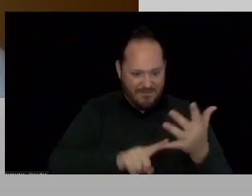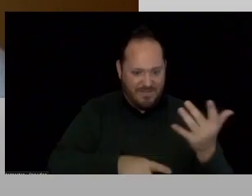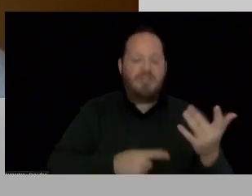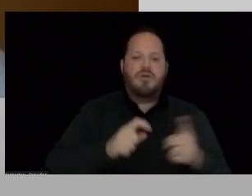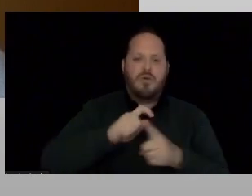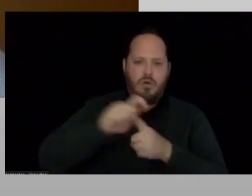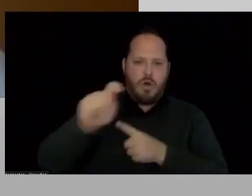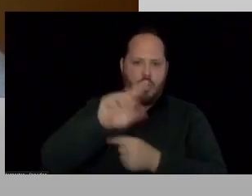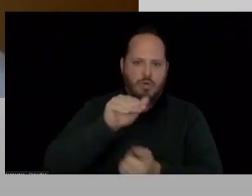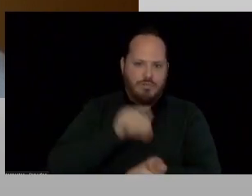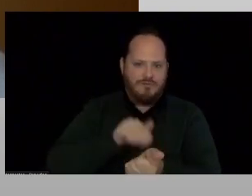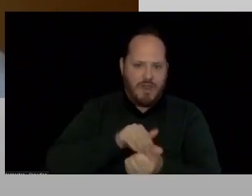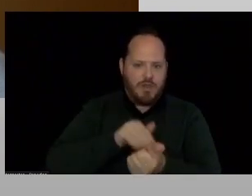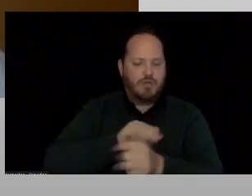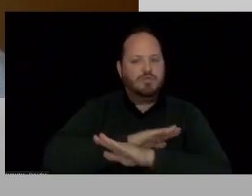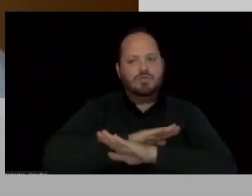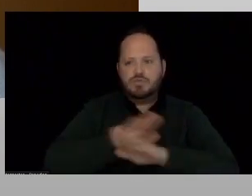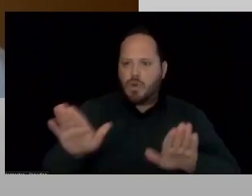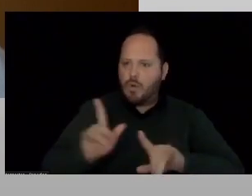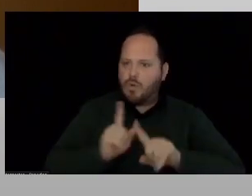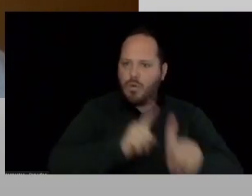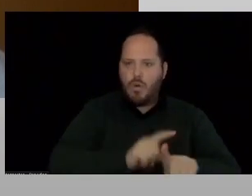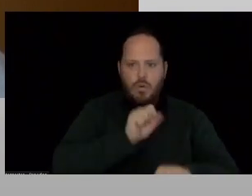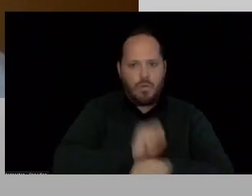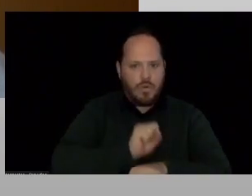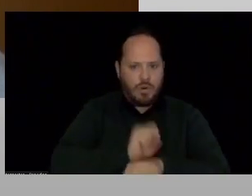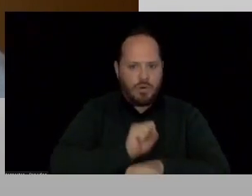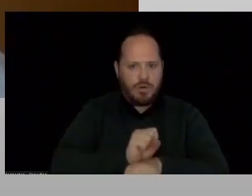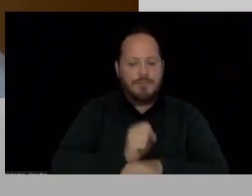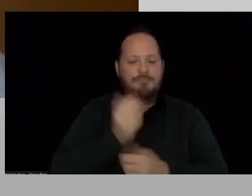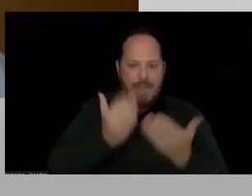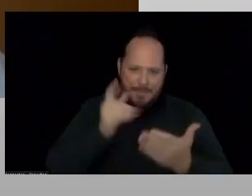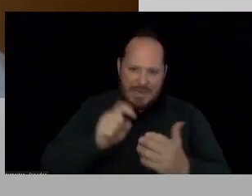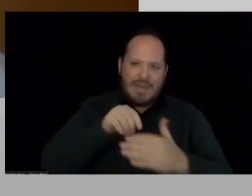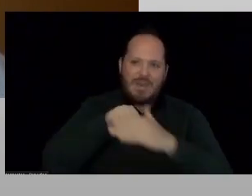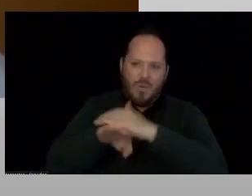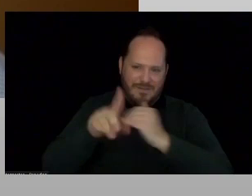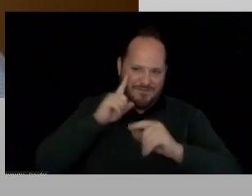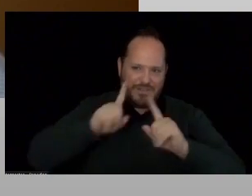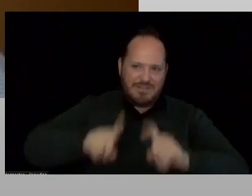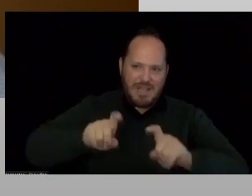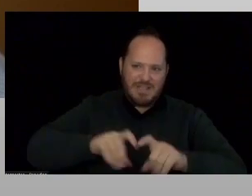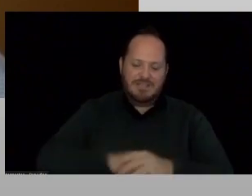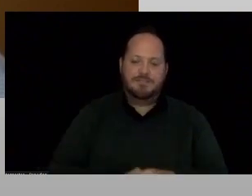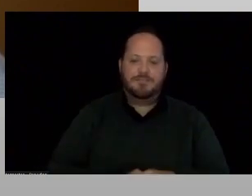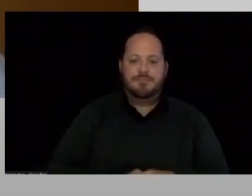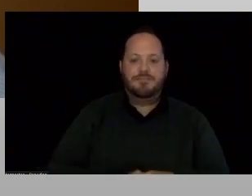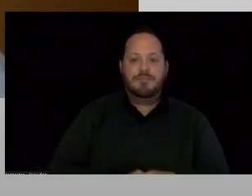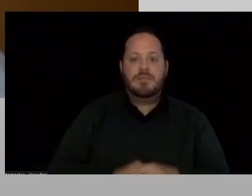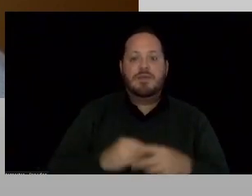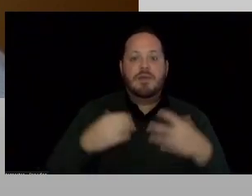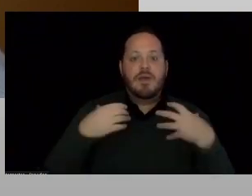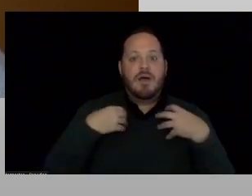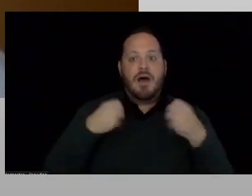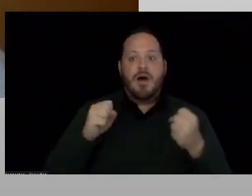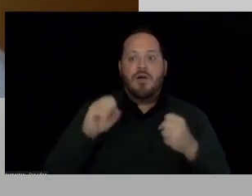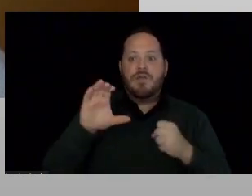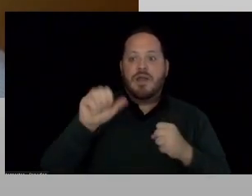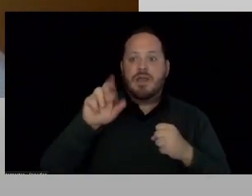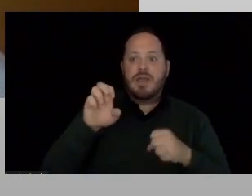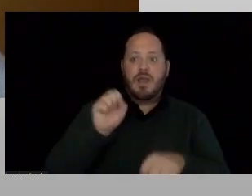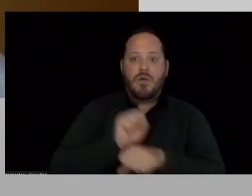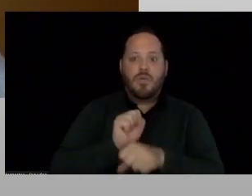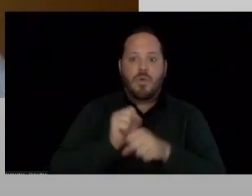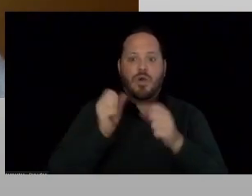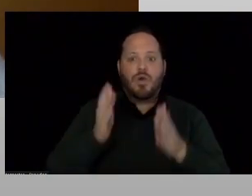recommendations and their counsel. You're going to need to be tested. Home care workers are considered healthcare workers when it comes to testing. We know we don't have as much testing